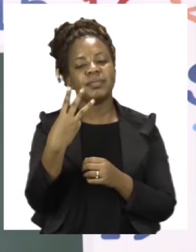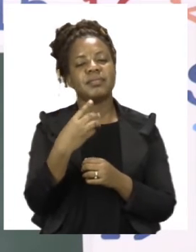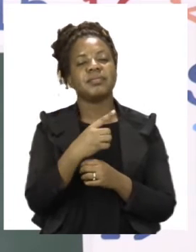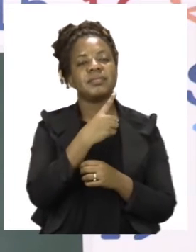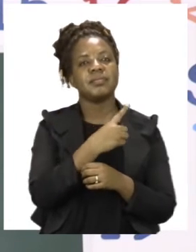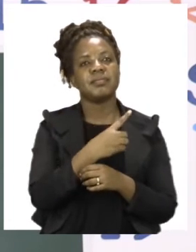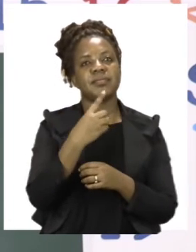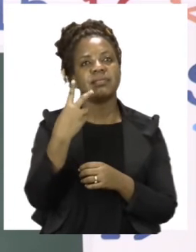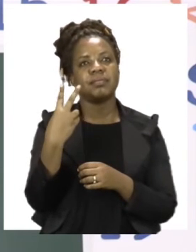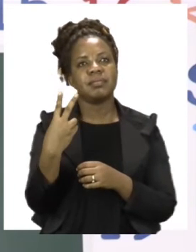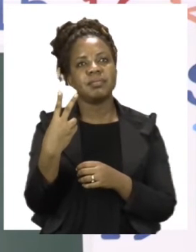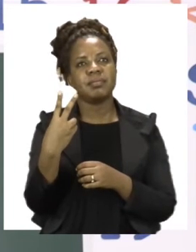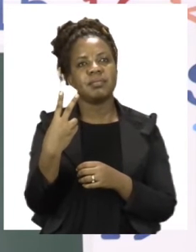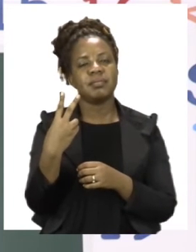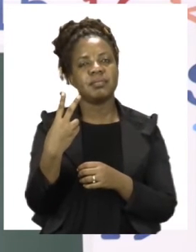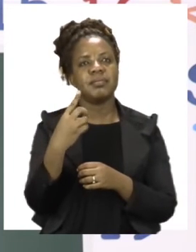12,